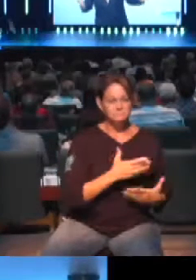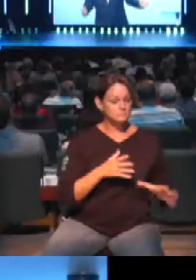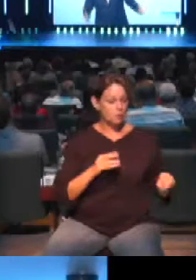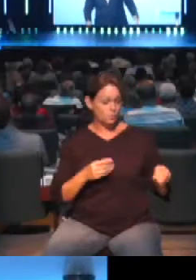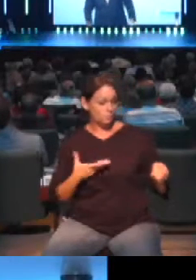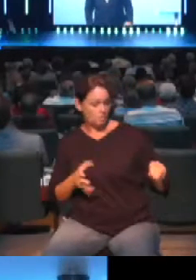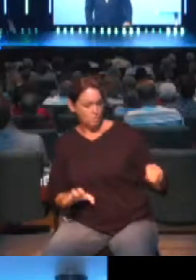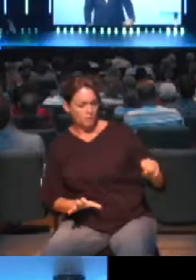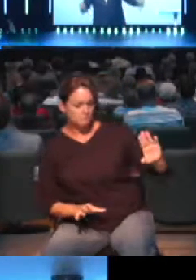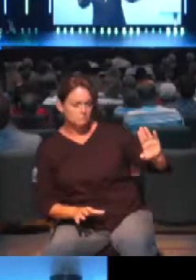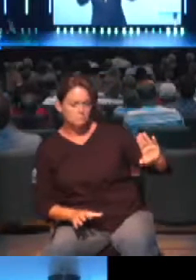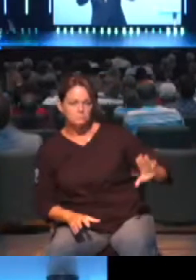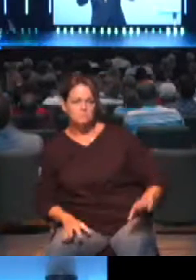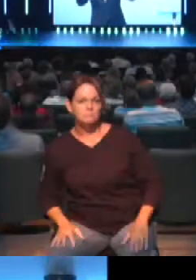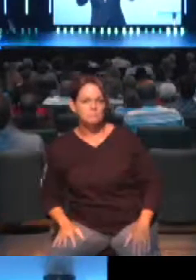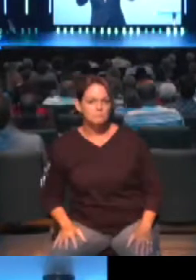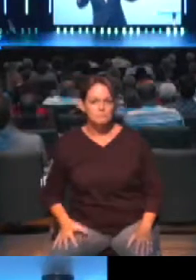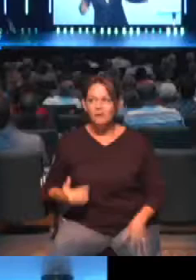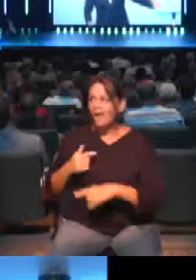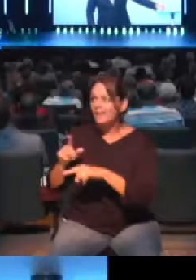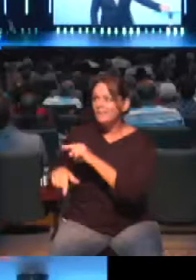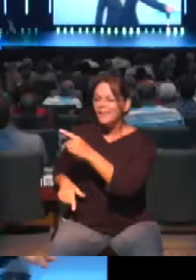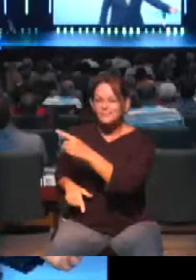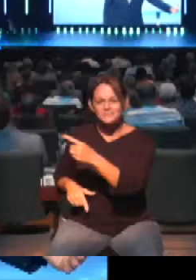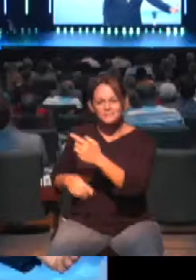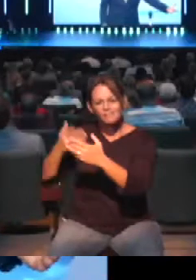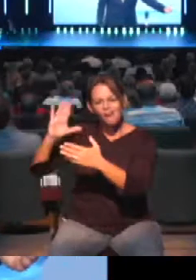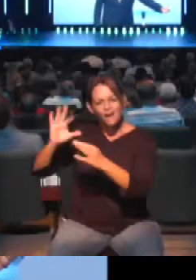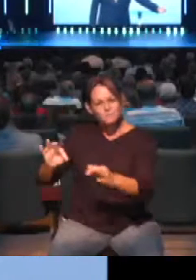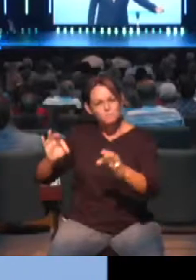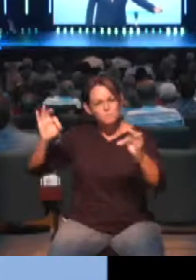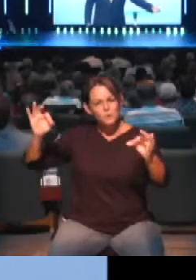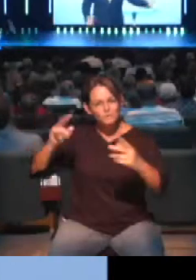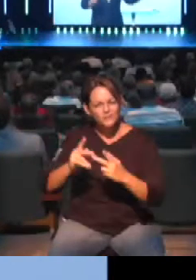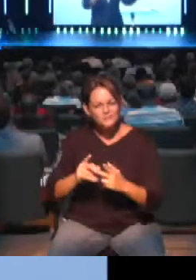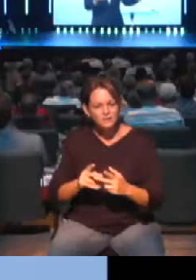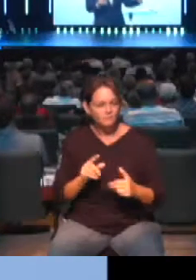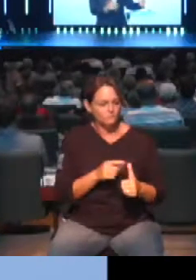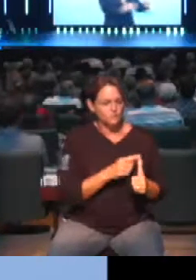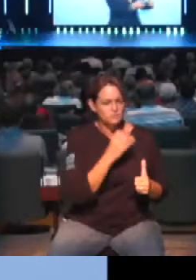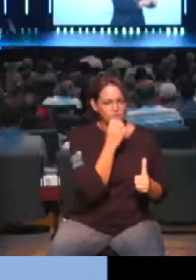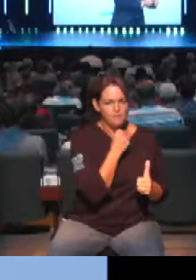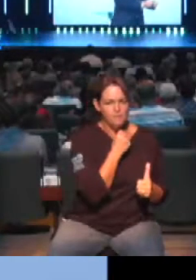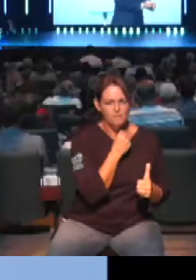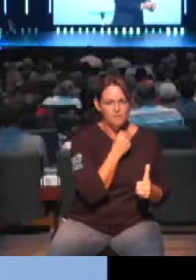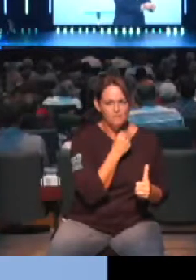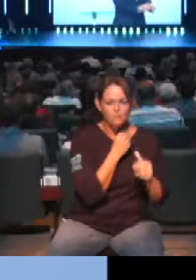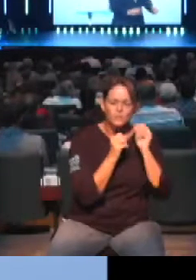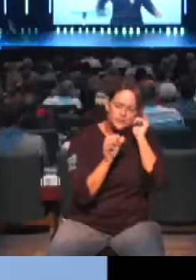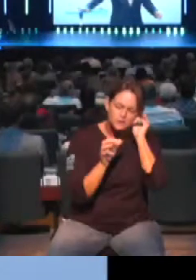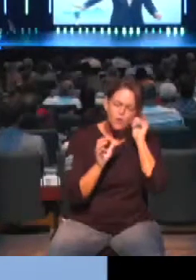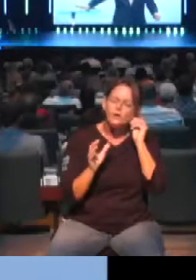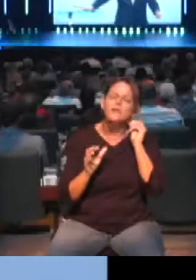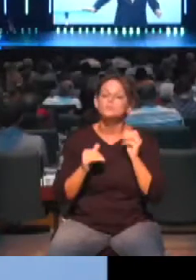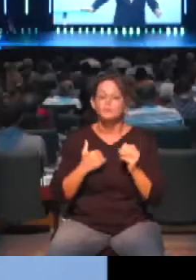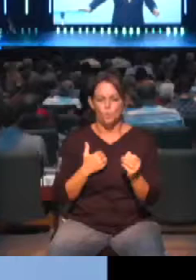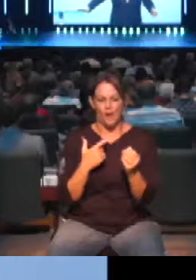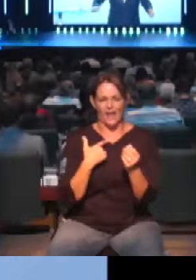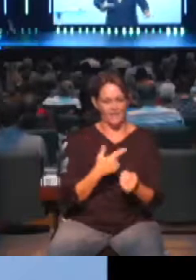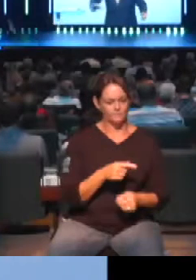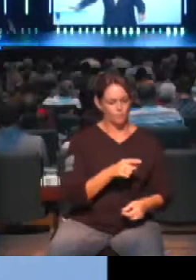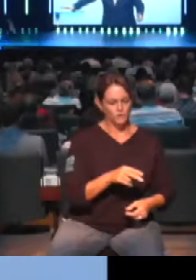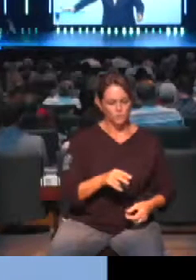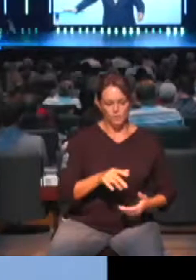them. I cannot. I can only receive the first. So what we do is we say, God, here, before I pay the